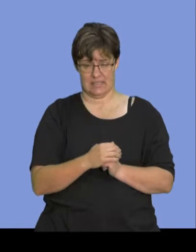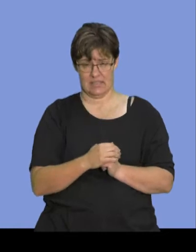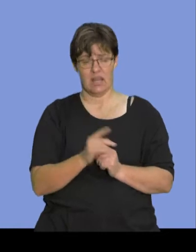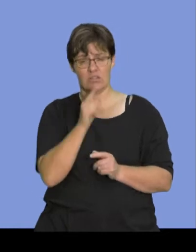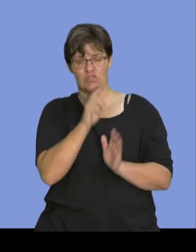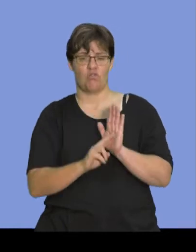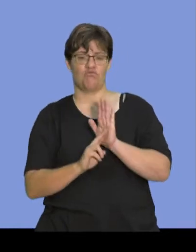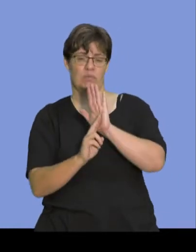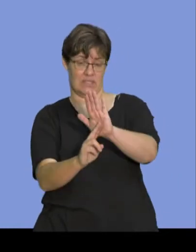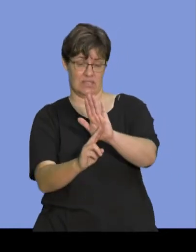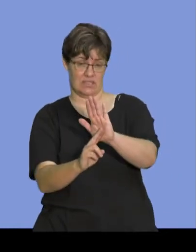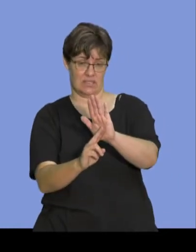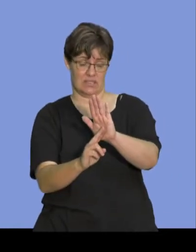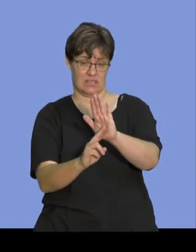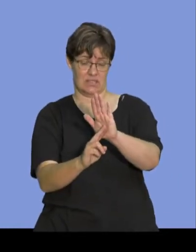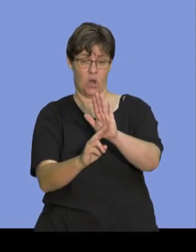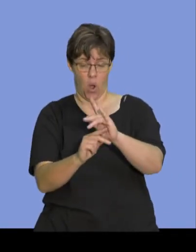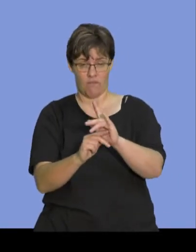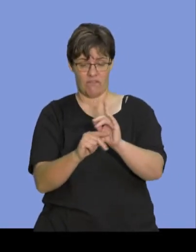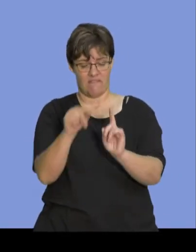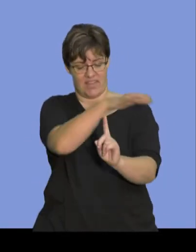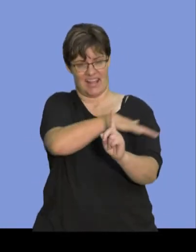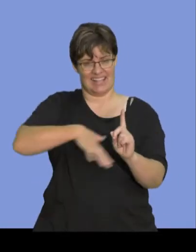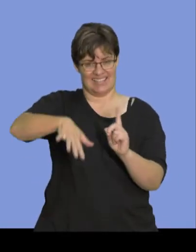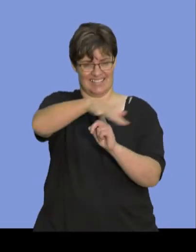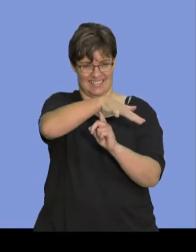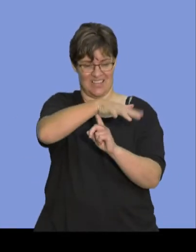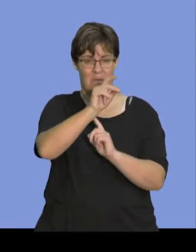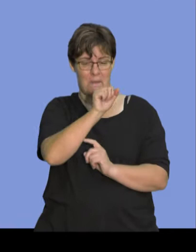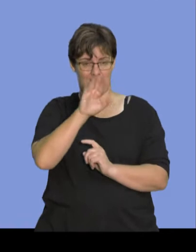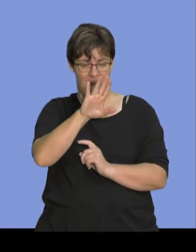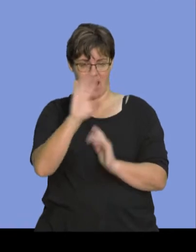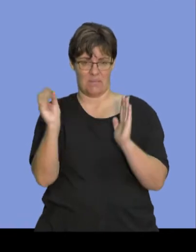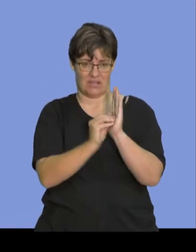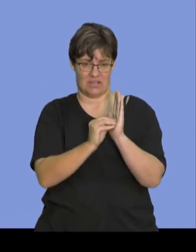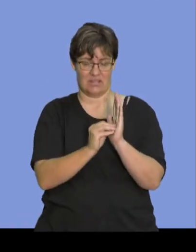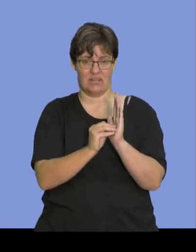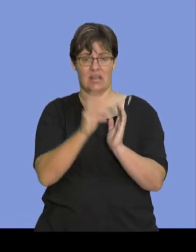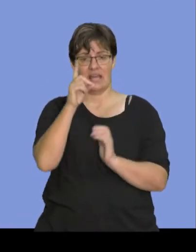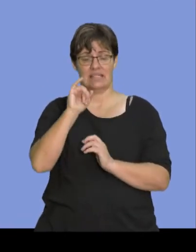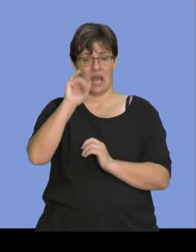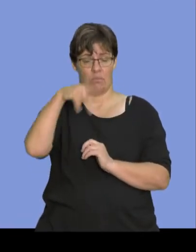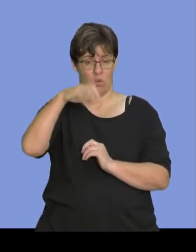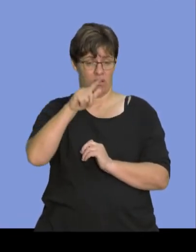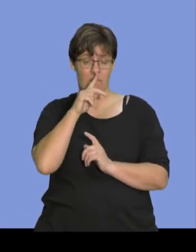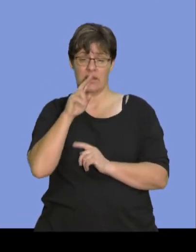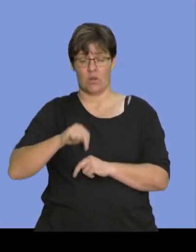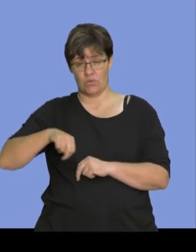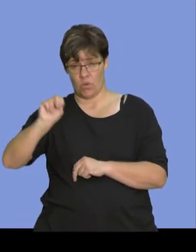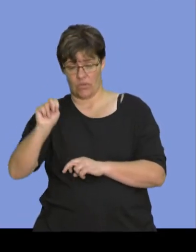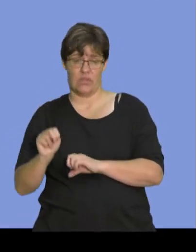actually three-dimensional. So this is just the representation of the field that exists around a bar magnet, which is a